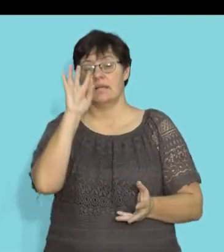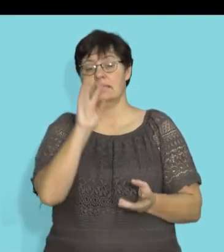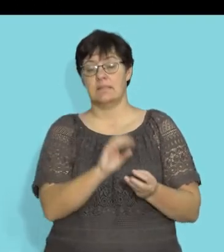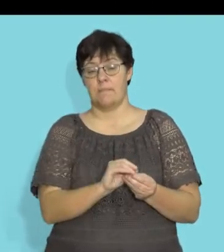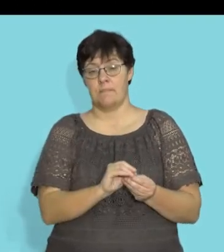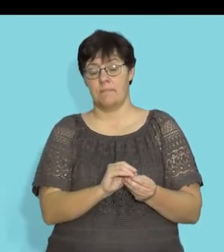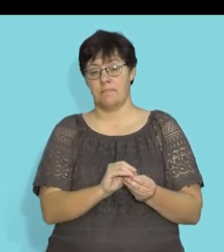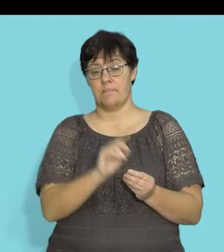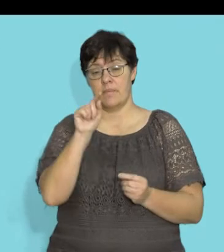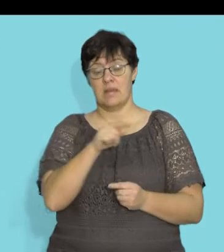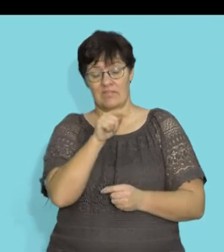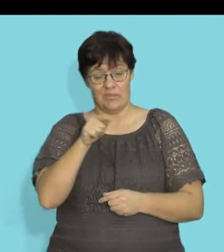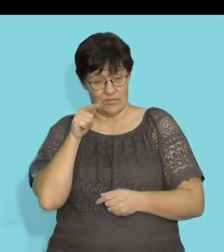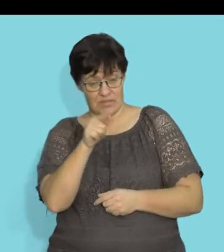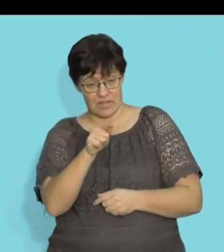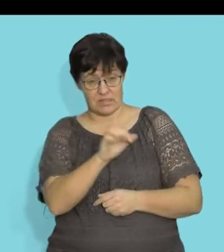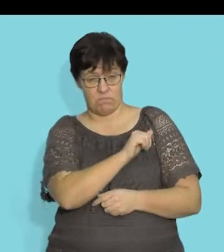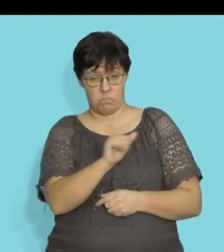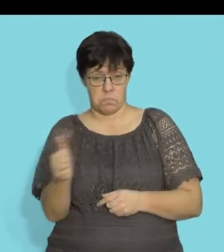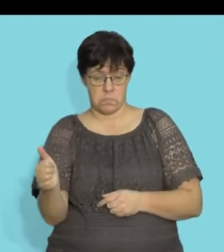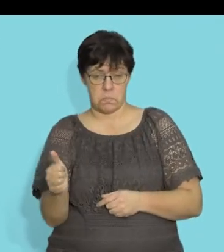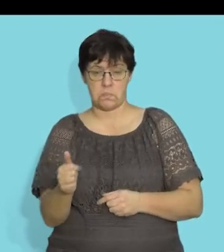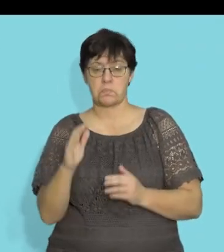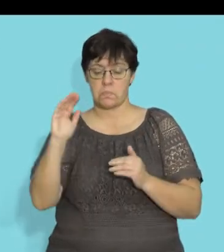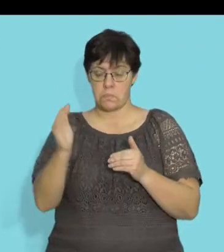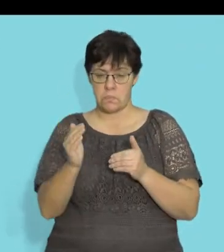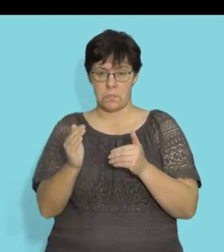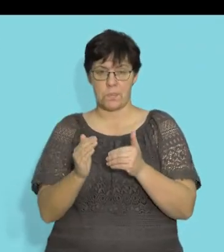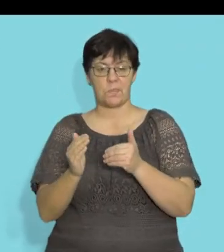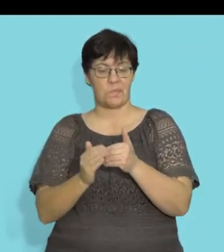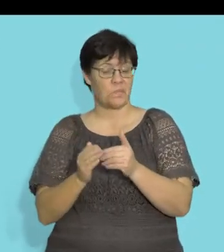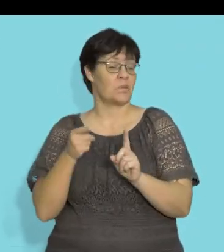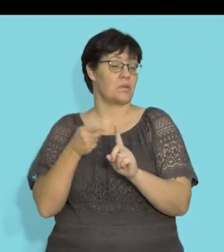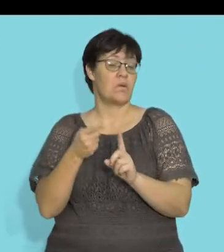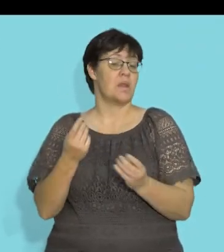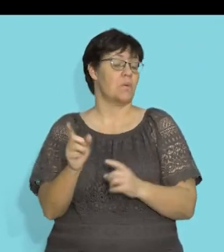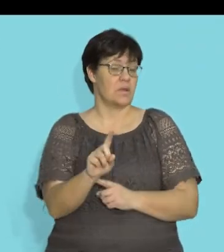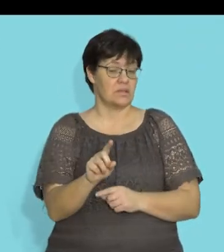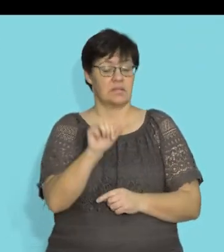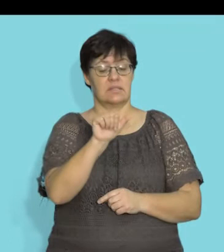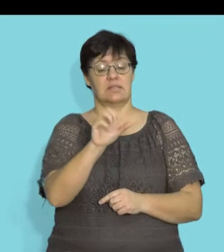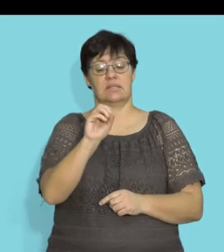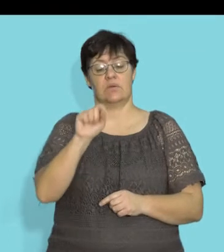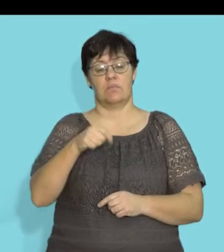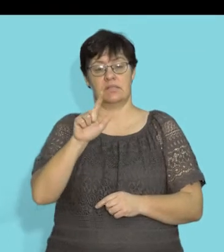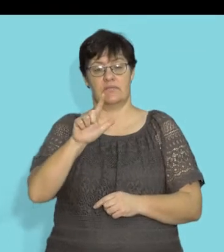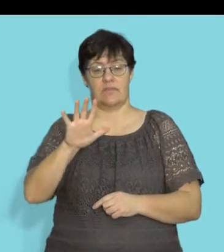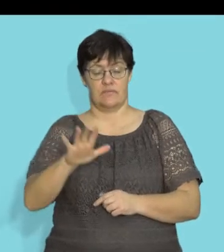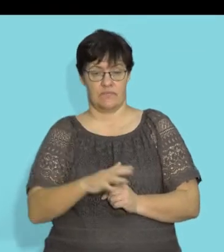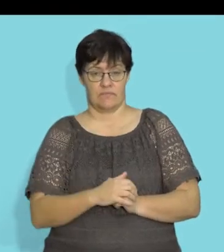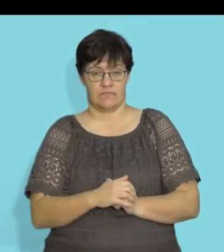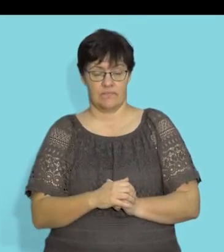to infinity of this particular sequence is going to get closer and closer to